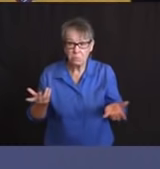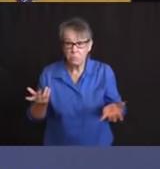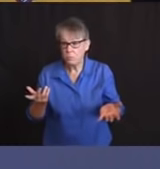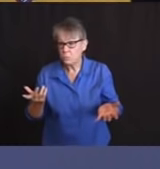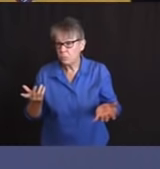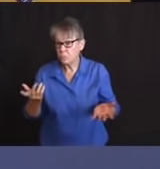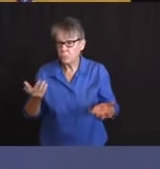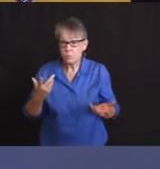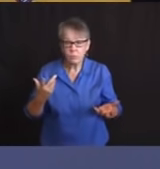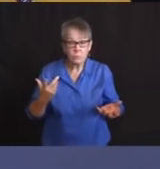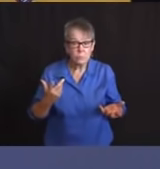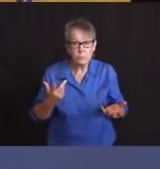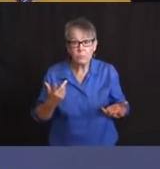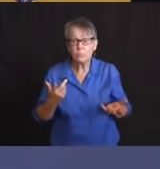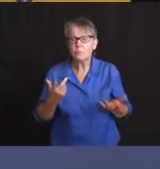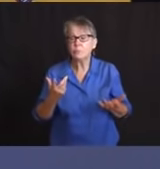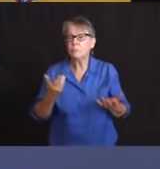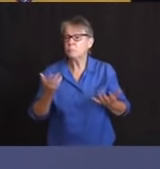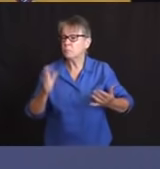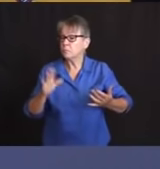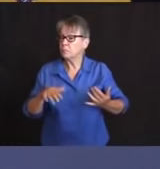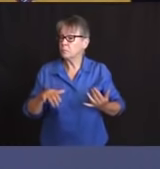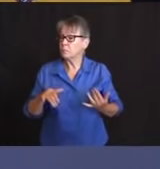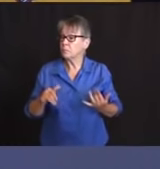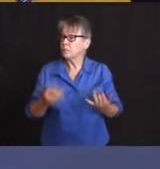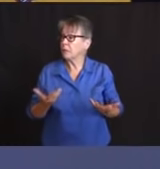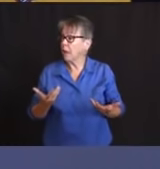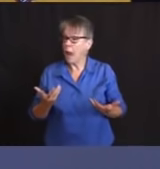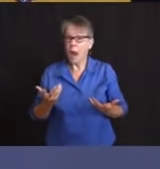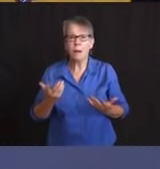much PPE will we have to handle it?